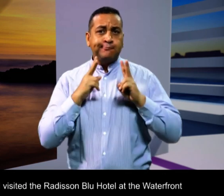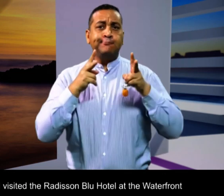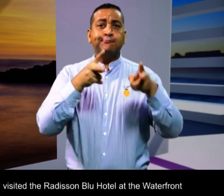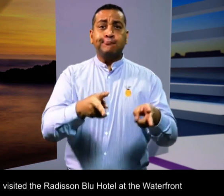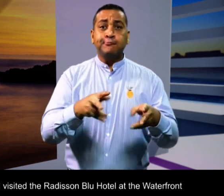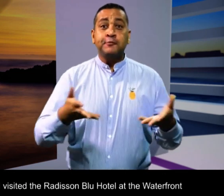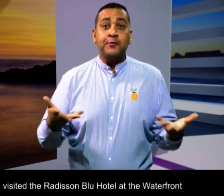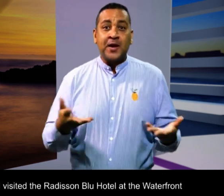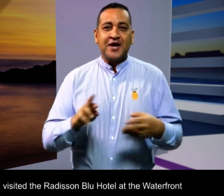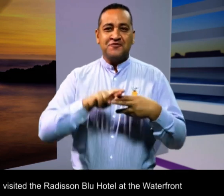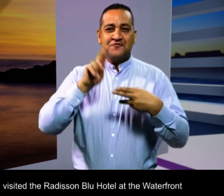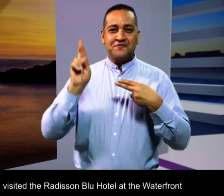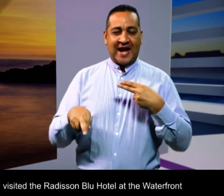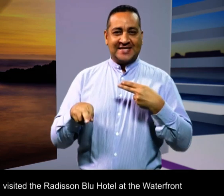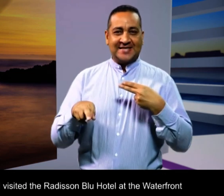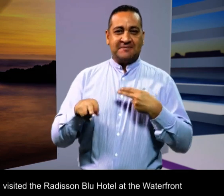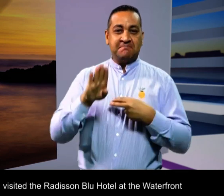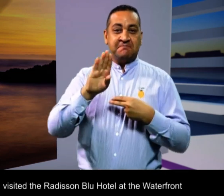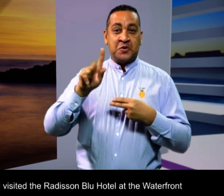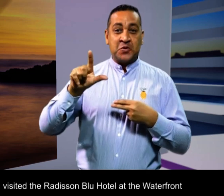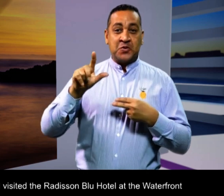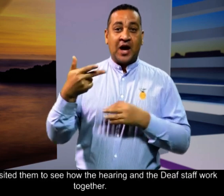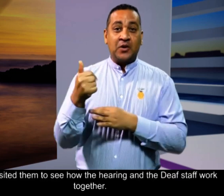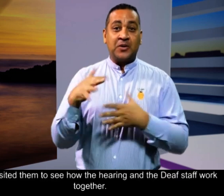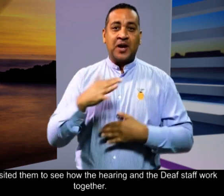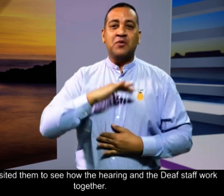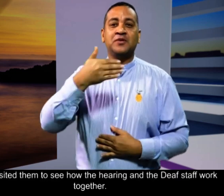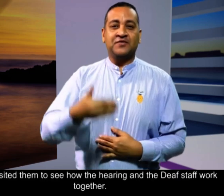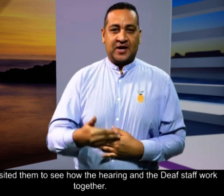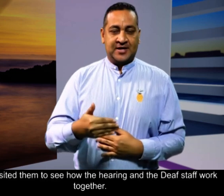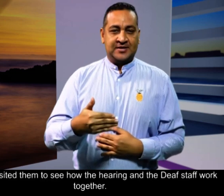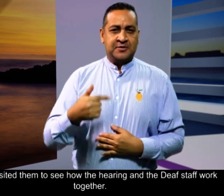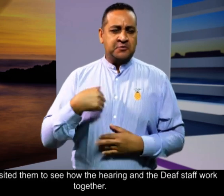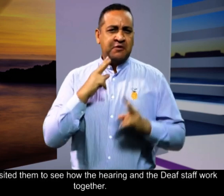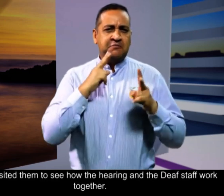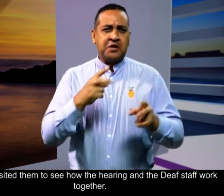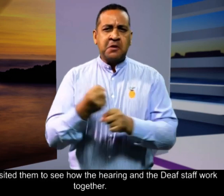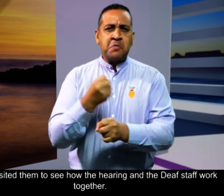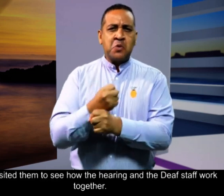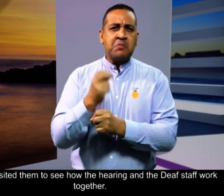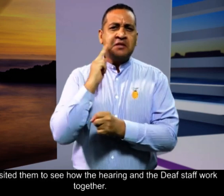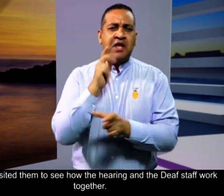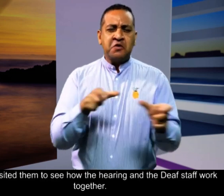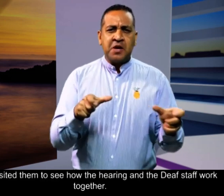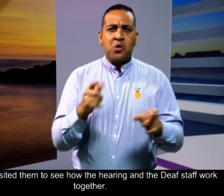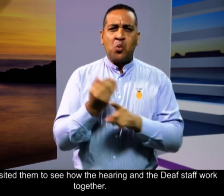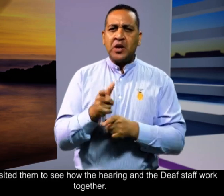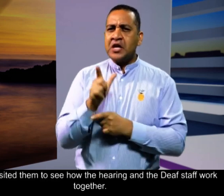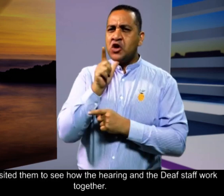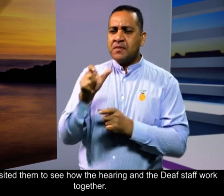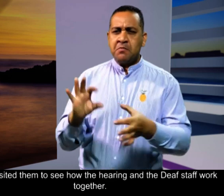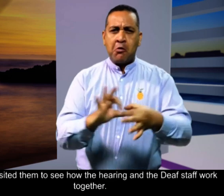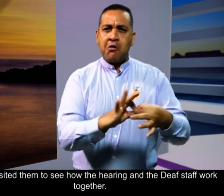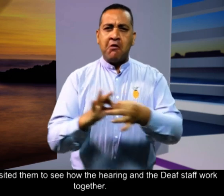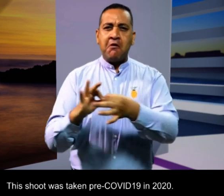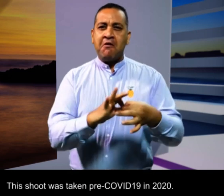visited the Radisson Blue Hotel at the Waterfront and we visited them to see how the